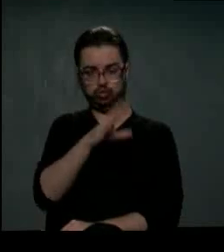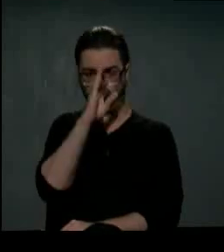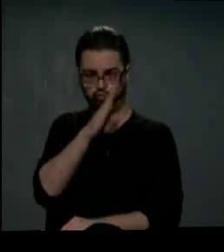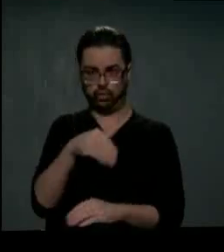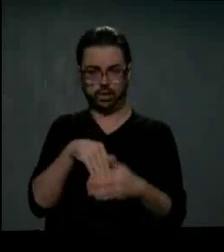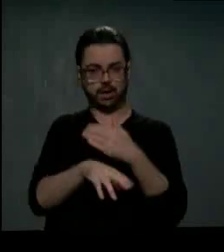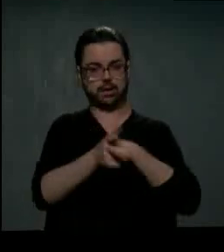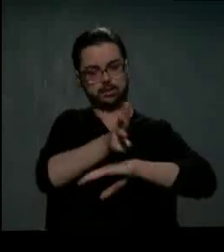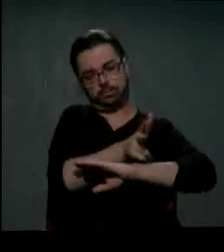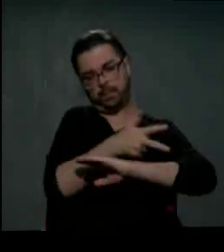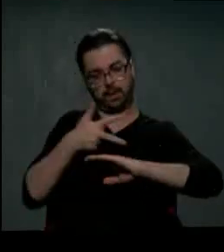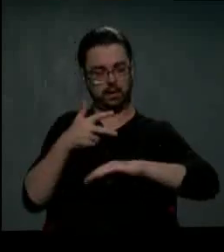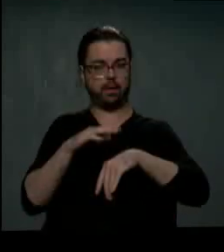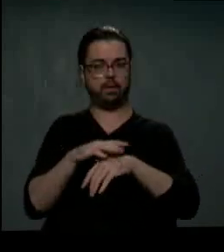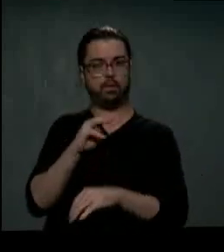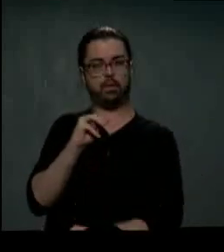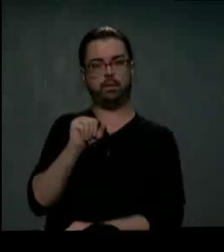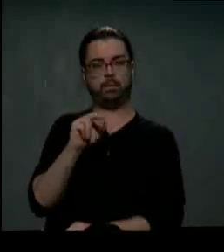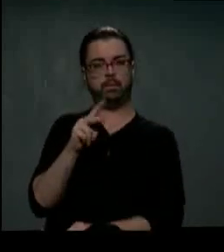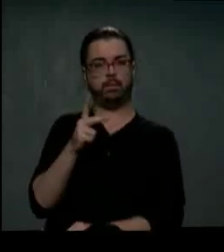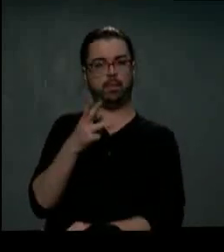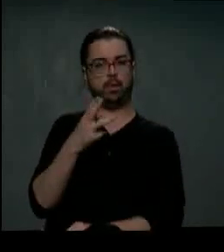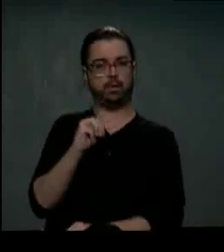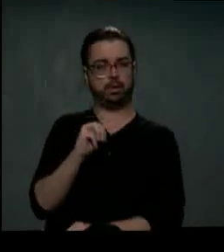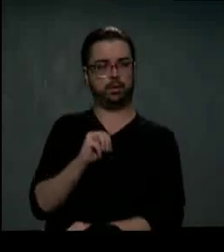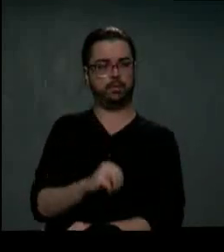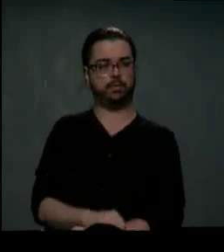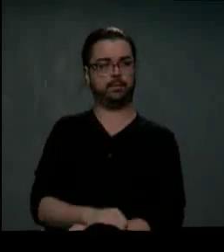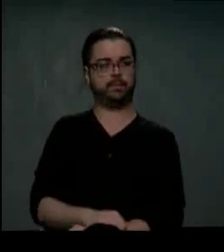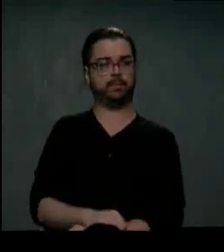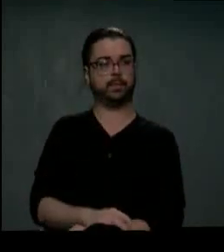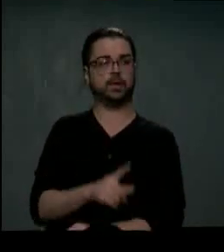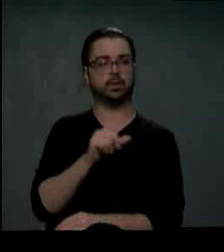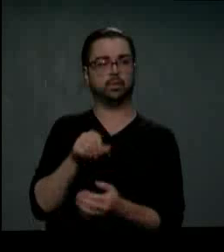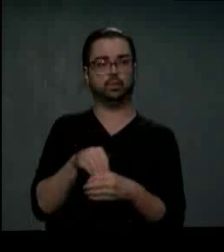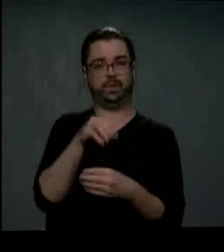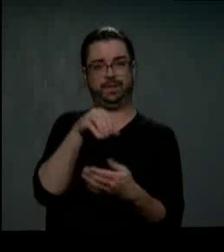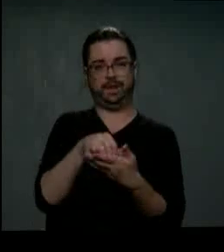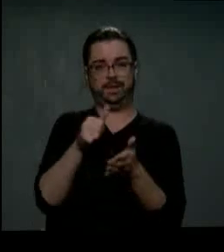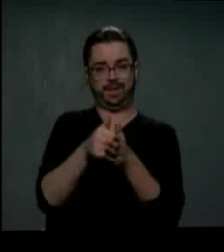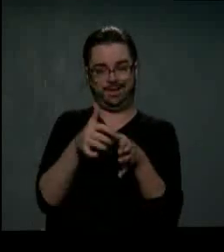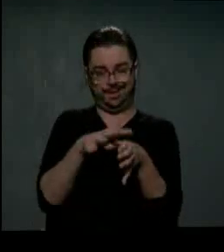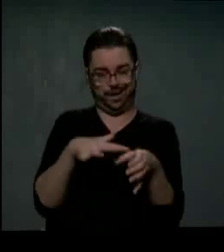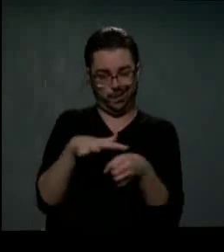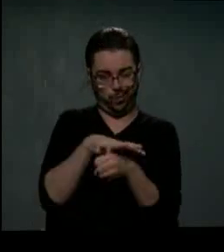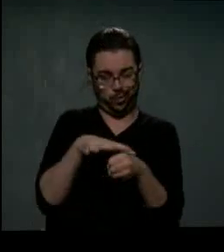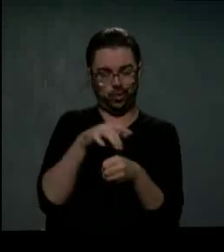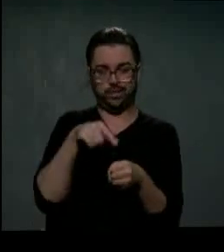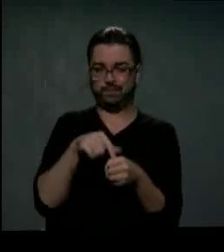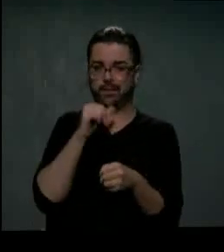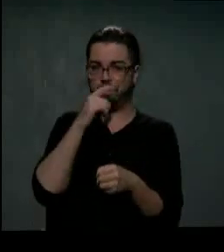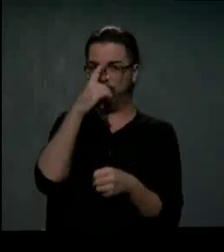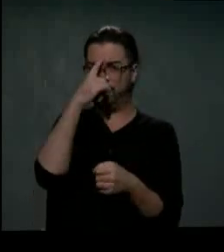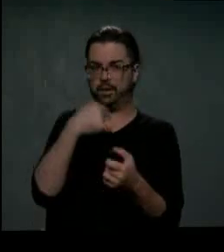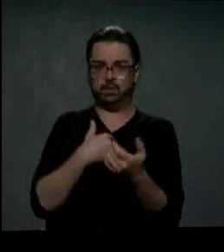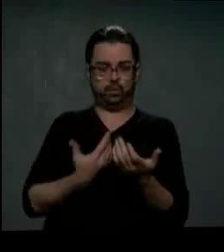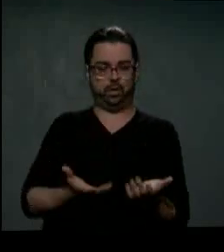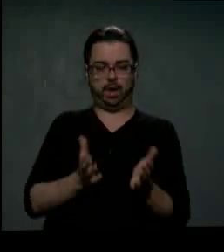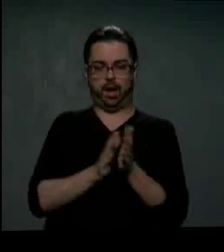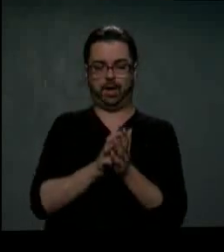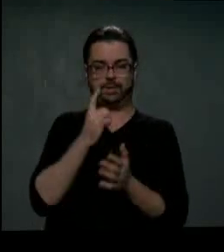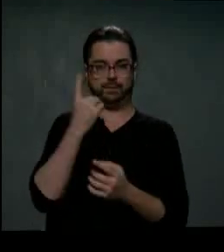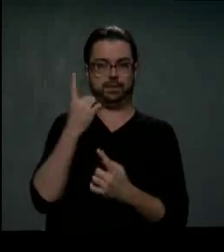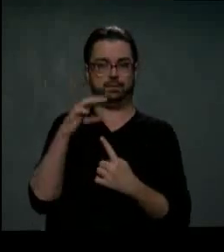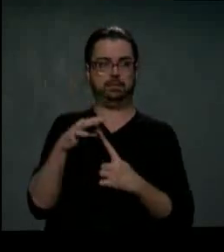onto Markham. So within this neighborhood, I don't think we're asking for anything that's